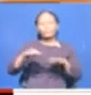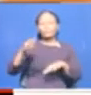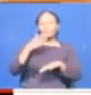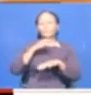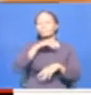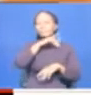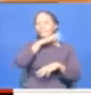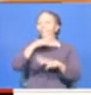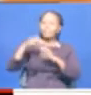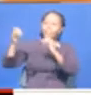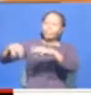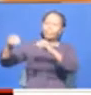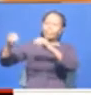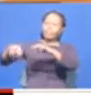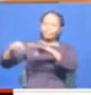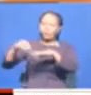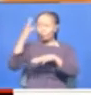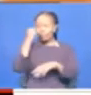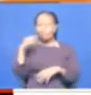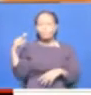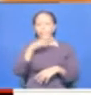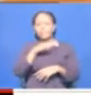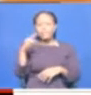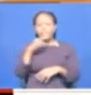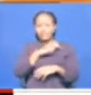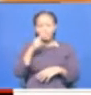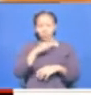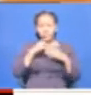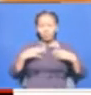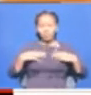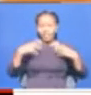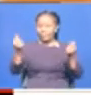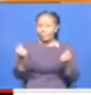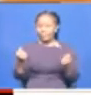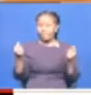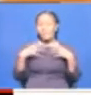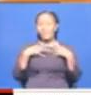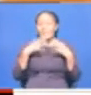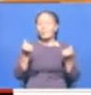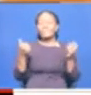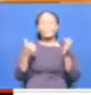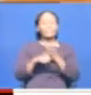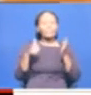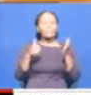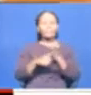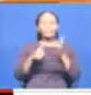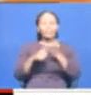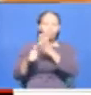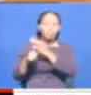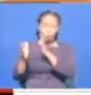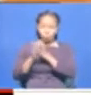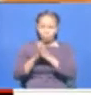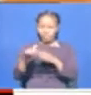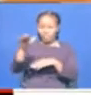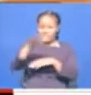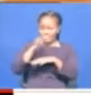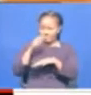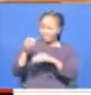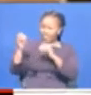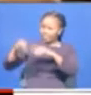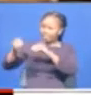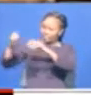it is a health hazard. The locals say they are mounting health problems associated with the msalaba dump site, urging authorities to